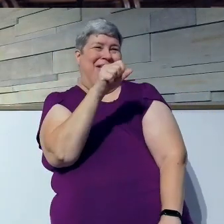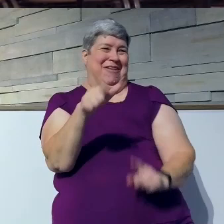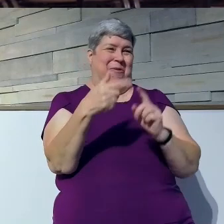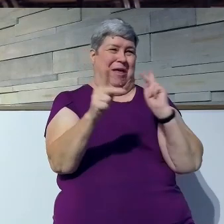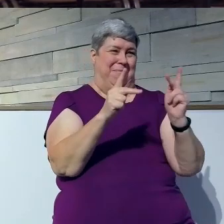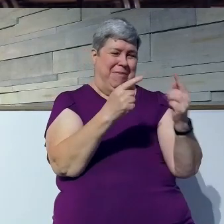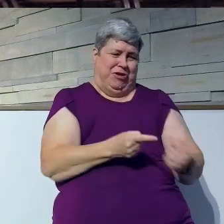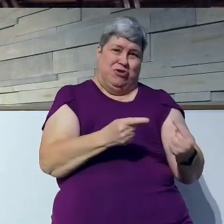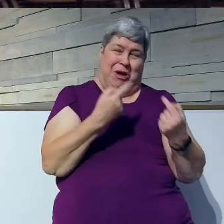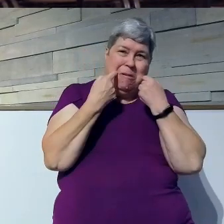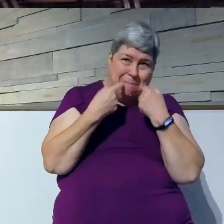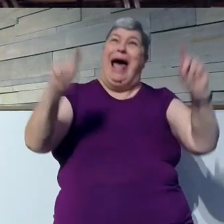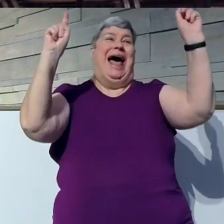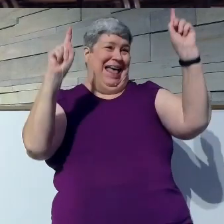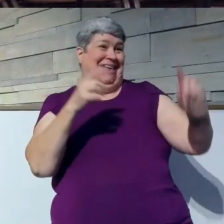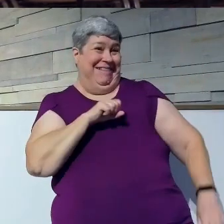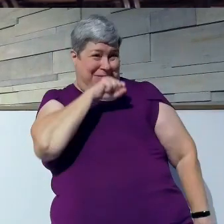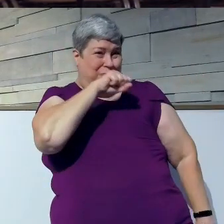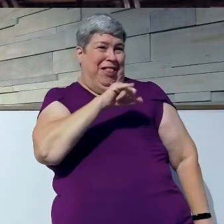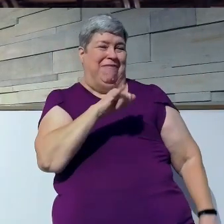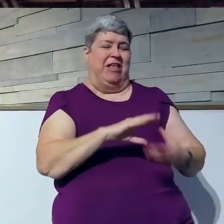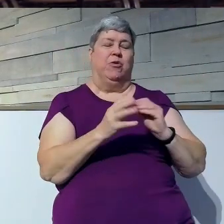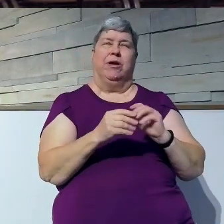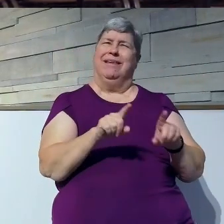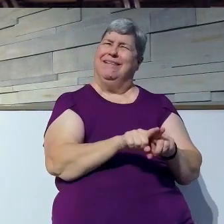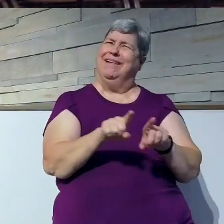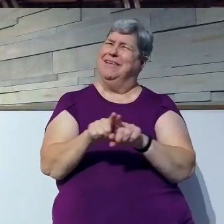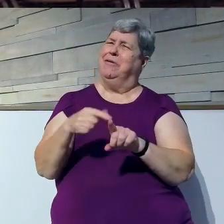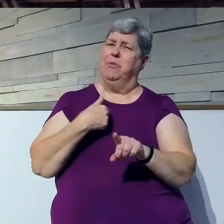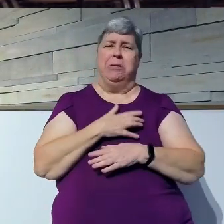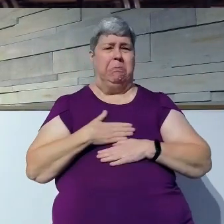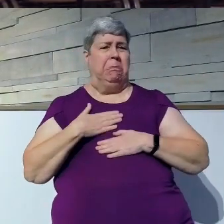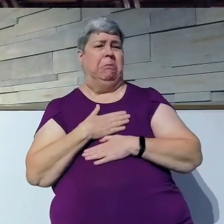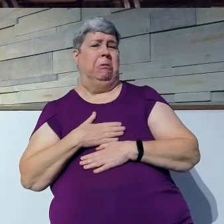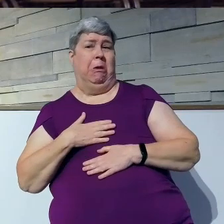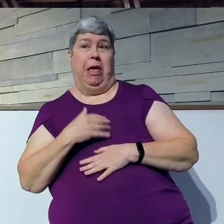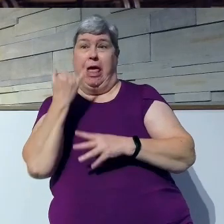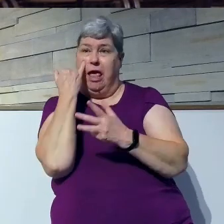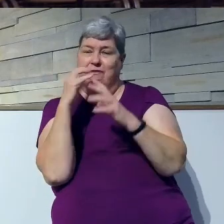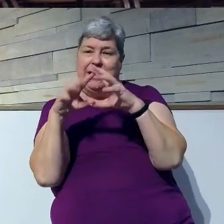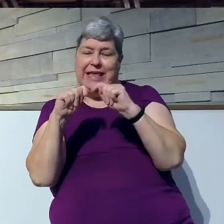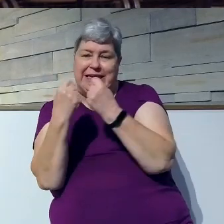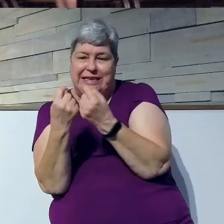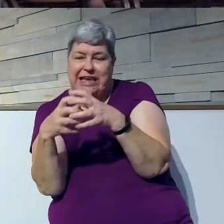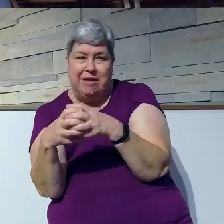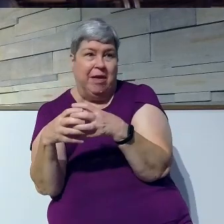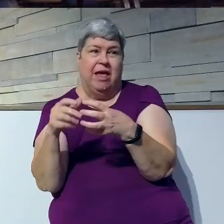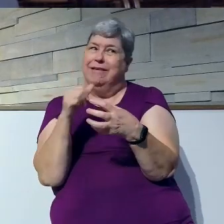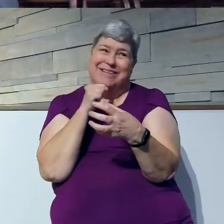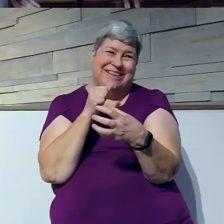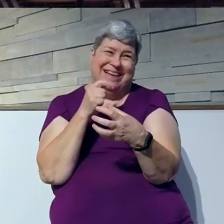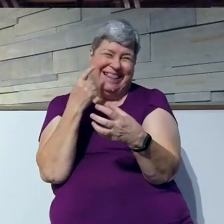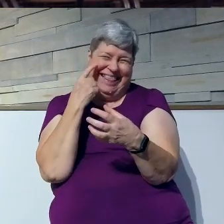individuals overcome such adversity like that. But at the same time, we also love the underdogs, right? And to me, underdogs are